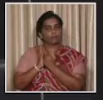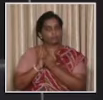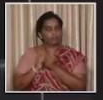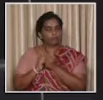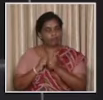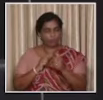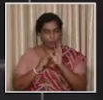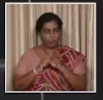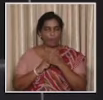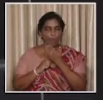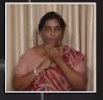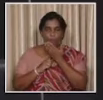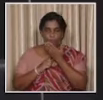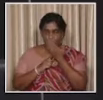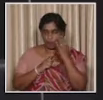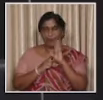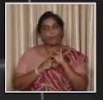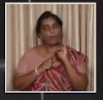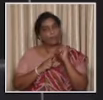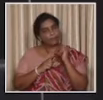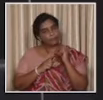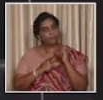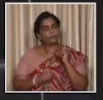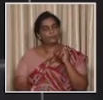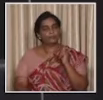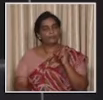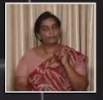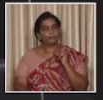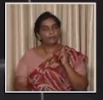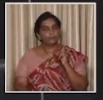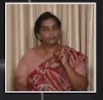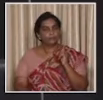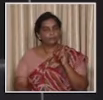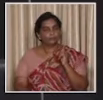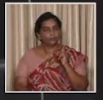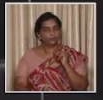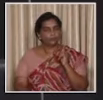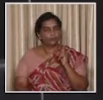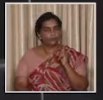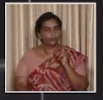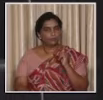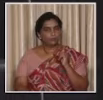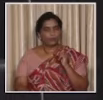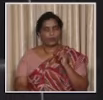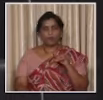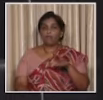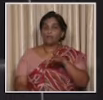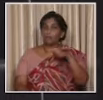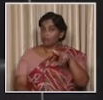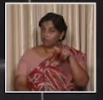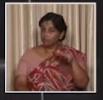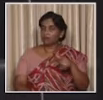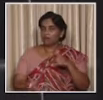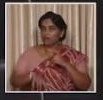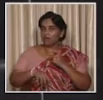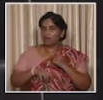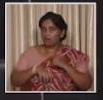our treatment plants. Maybe so. But then, all of this could have been